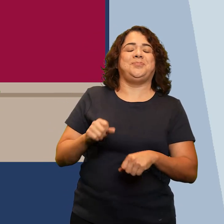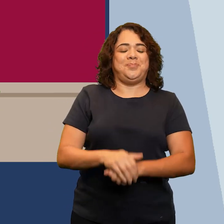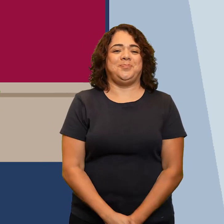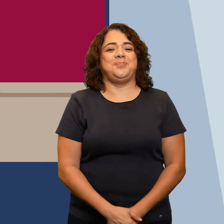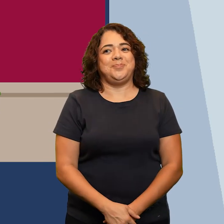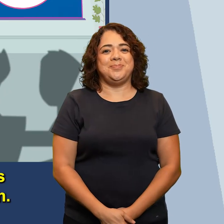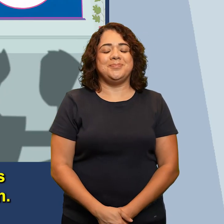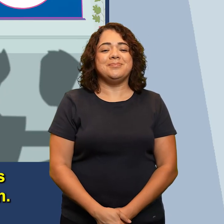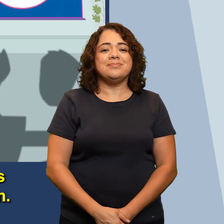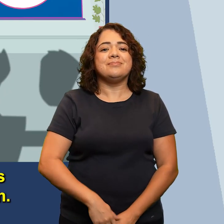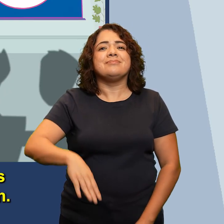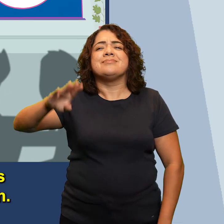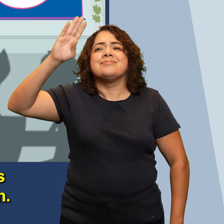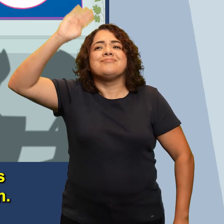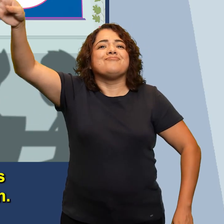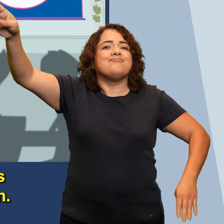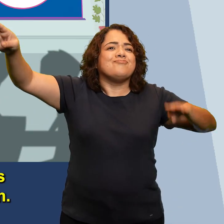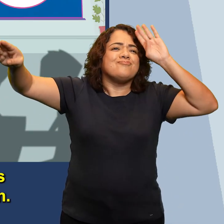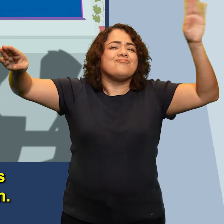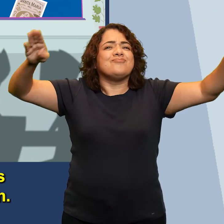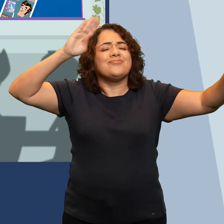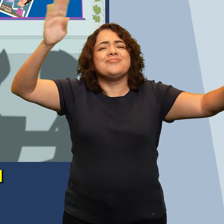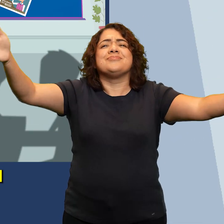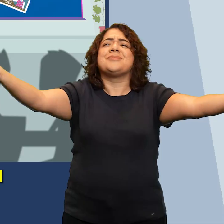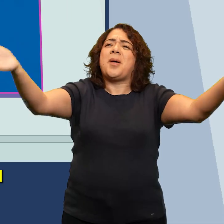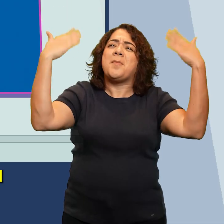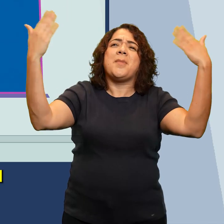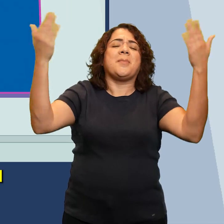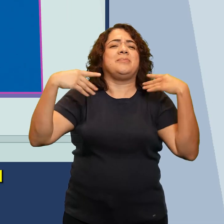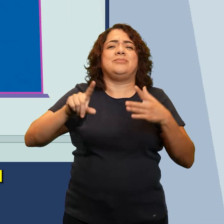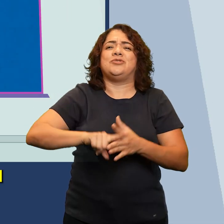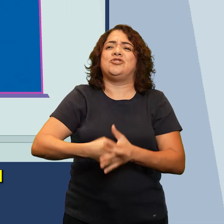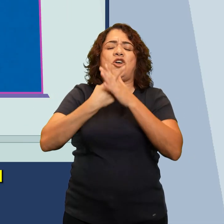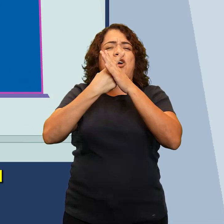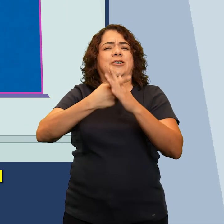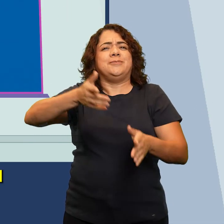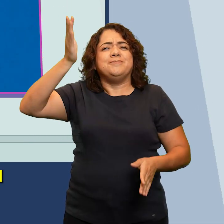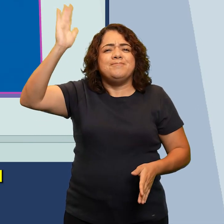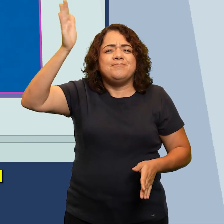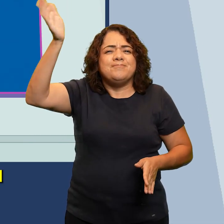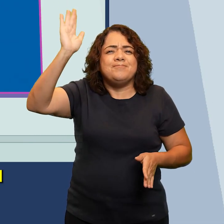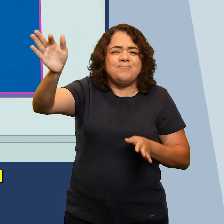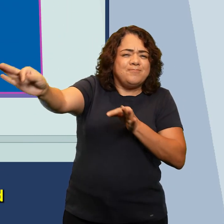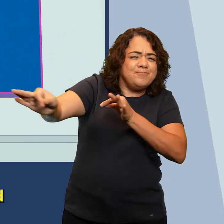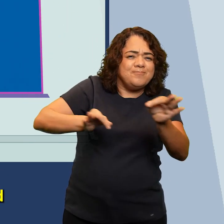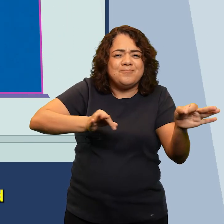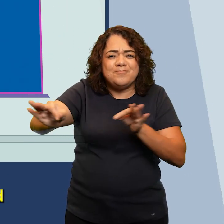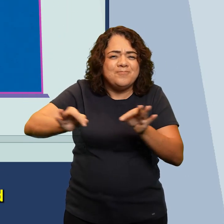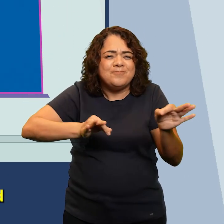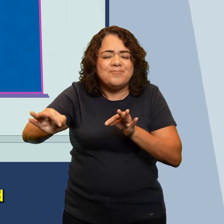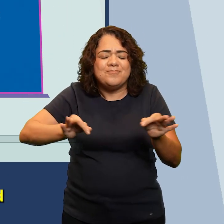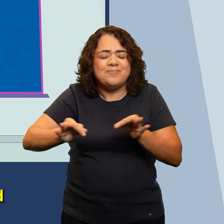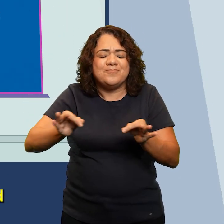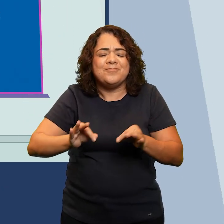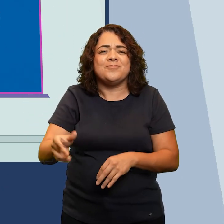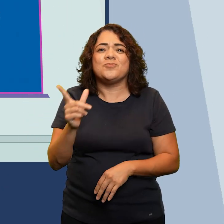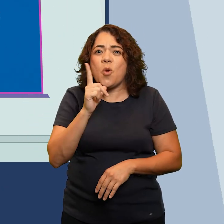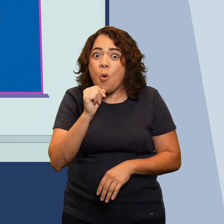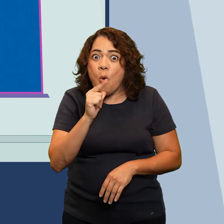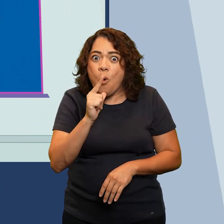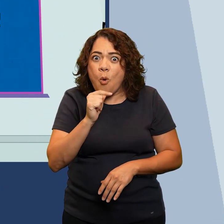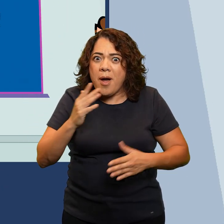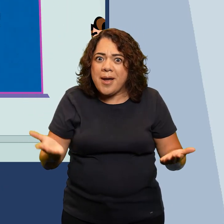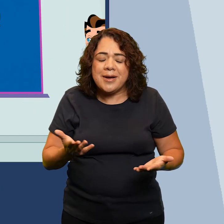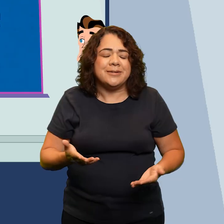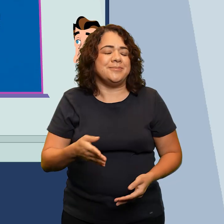Ladies and gentlemen, please put your hands together for the person the Santa Maria Strip Mall Flyer March 2006 called almost half as good as a game